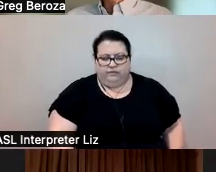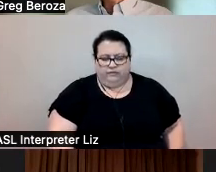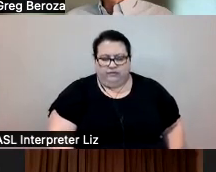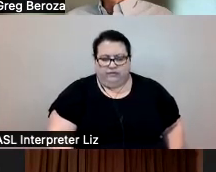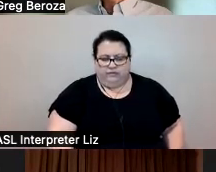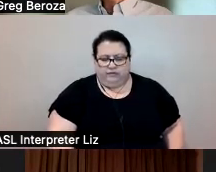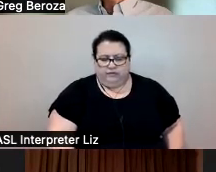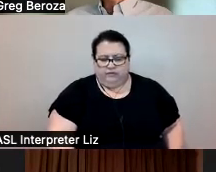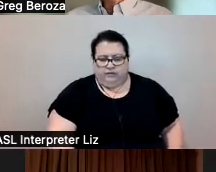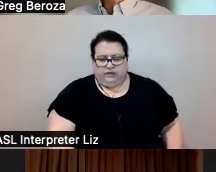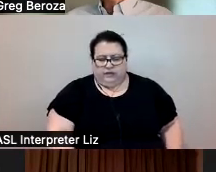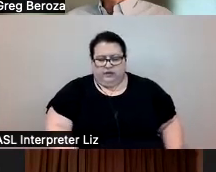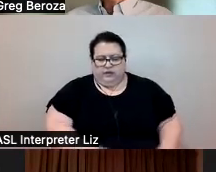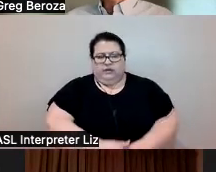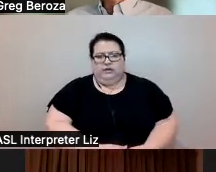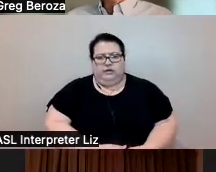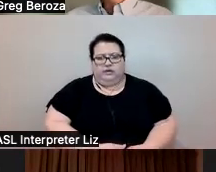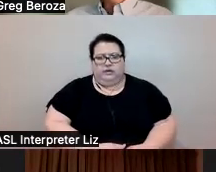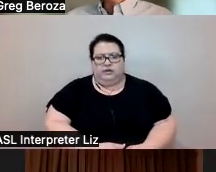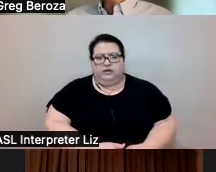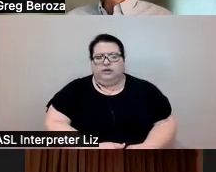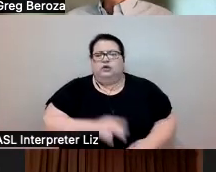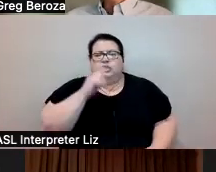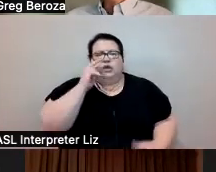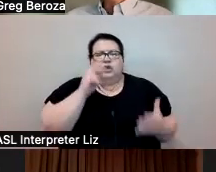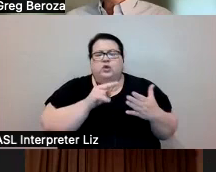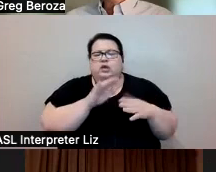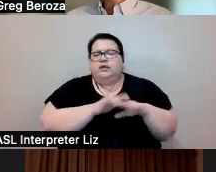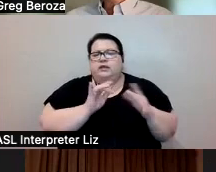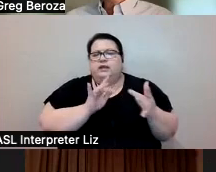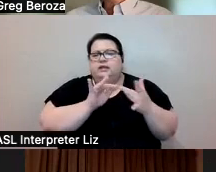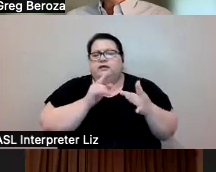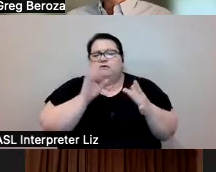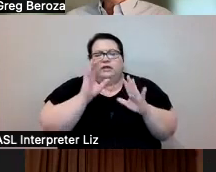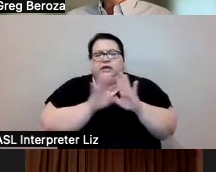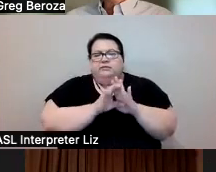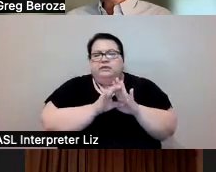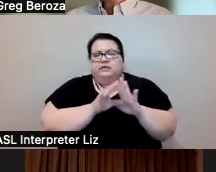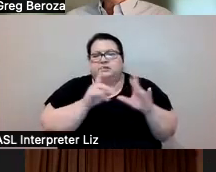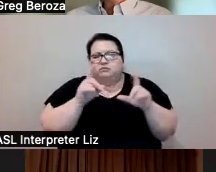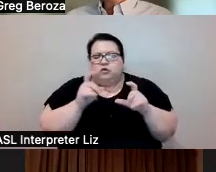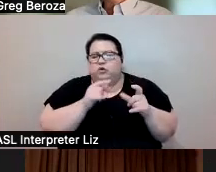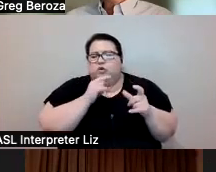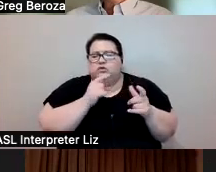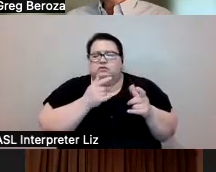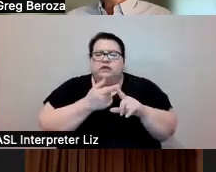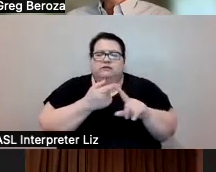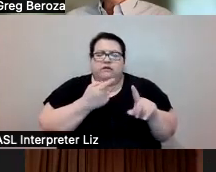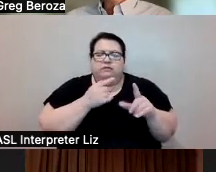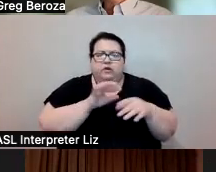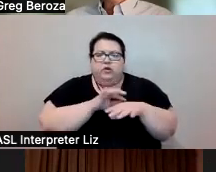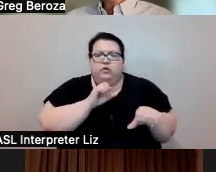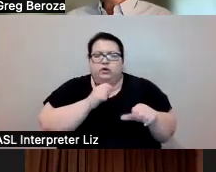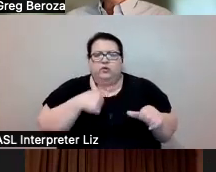be sure to look at those links for some of the imagery, photos, and research papers that have come out of the earthquake. We